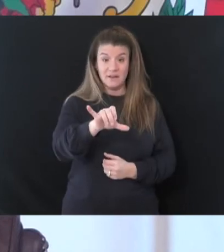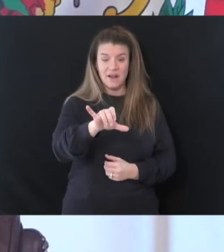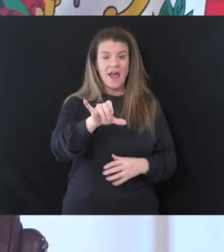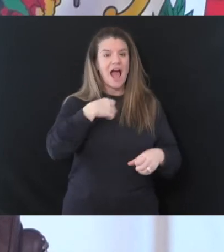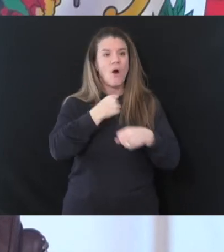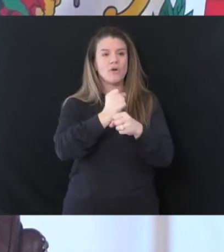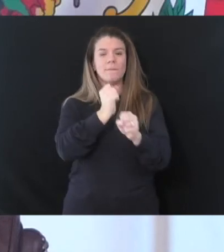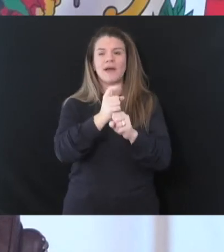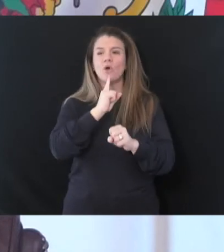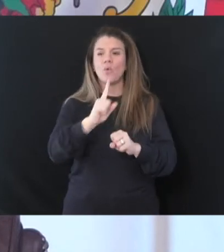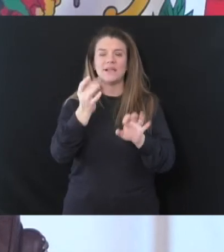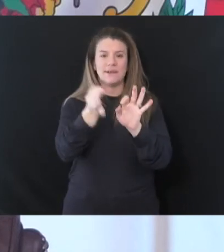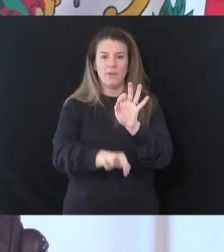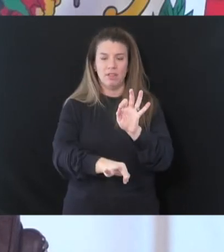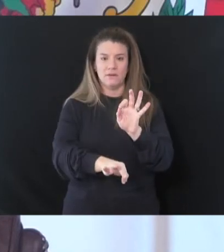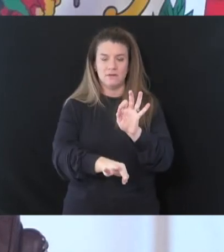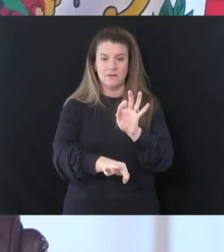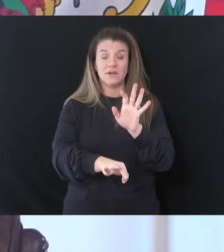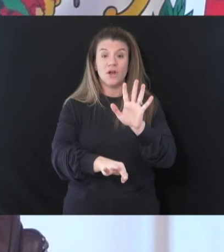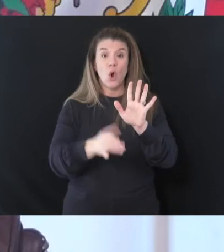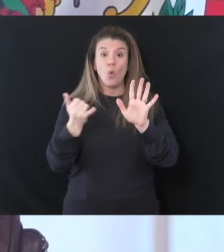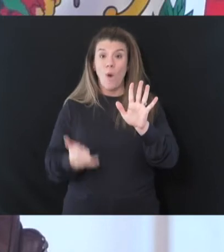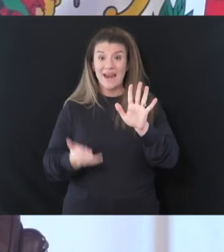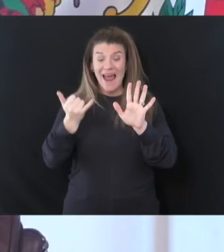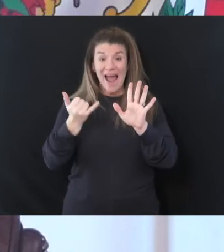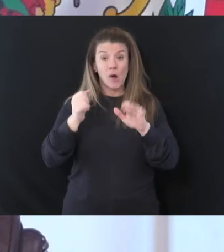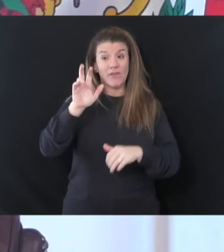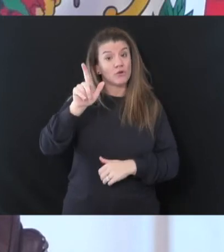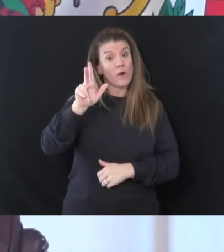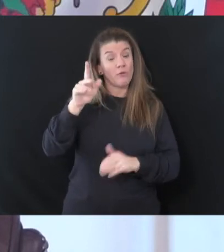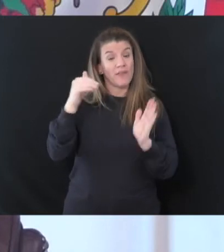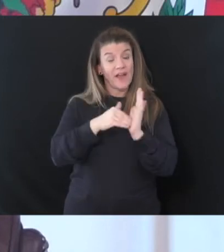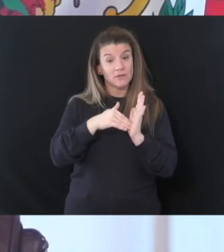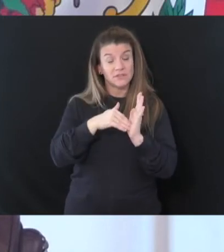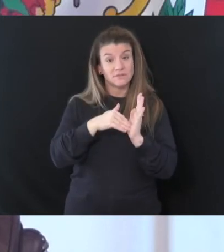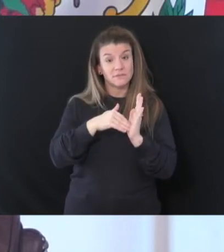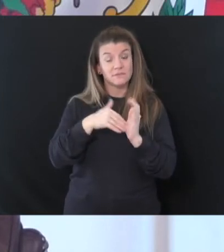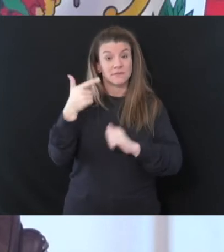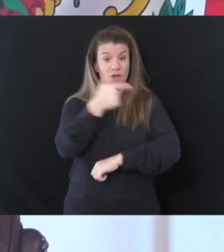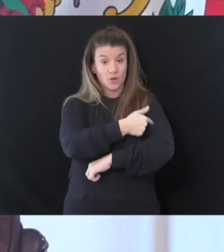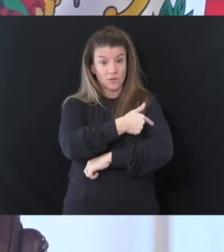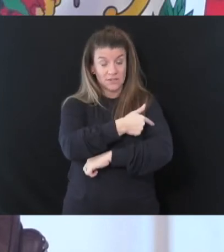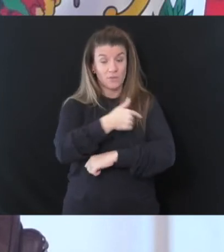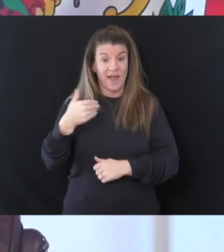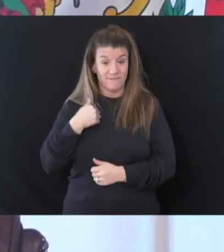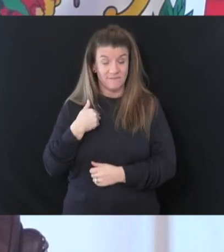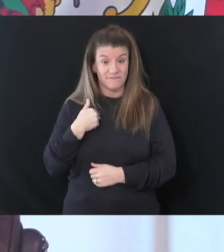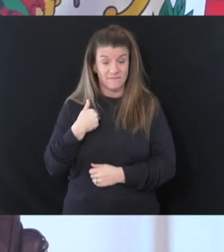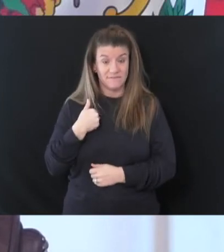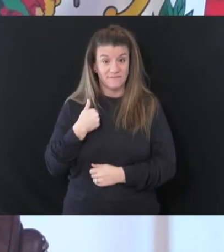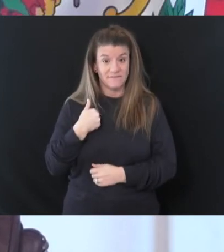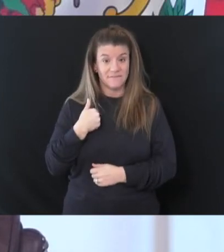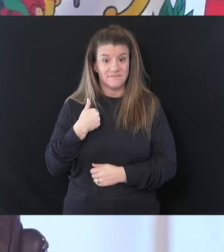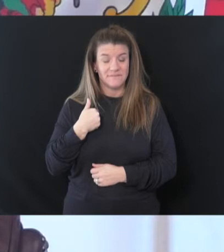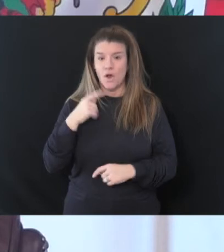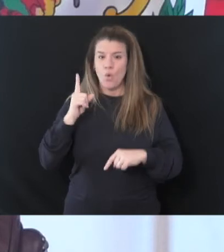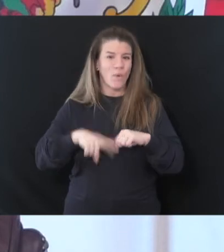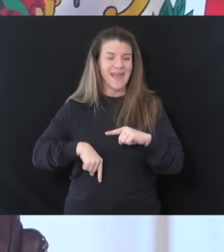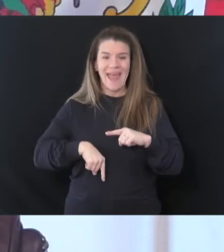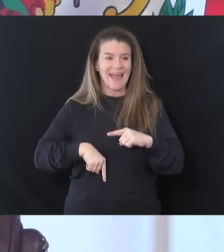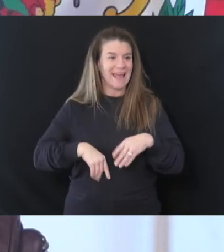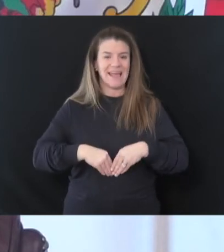it really, really simple. You know, right now with the 23,000 doses that we have, we can't get to